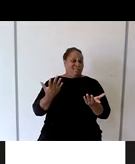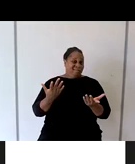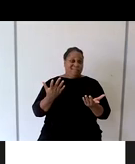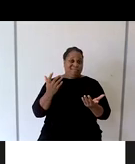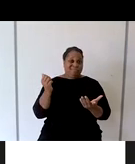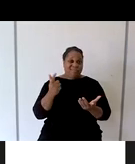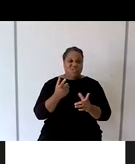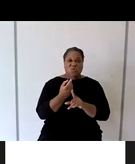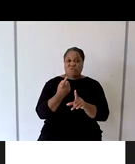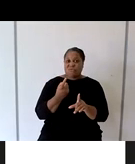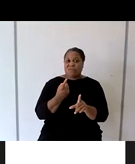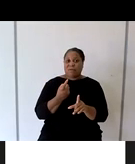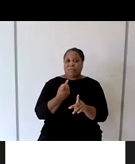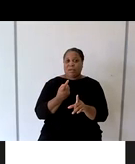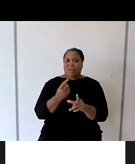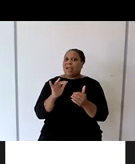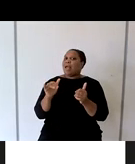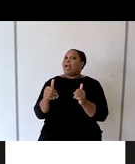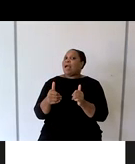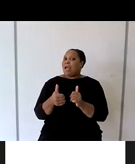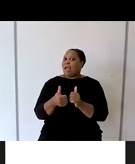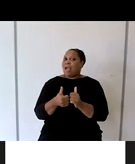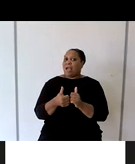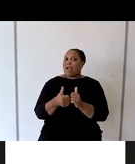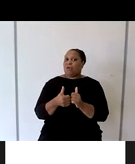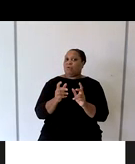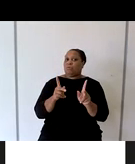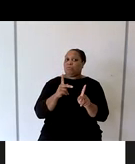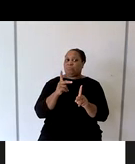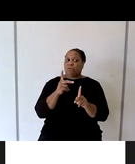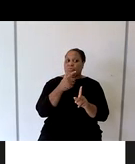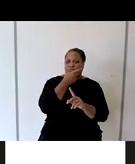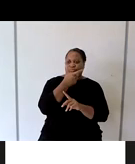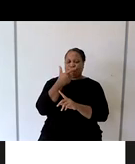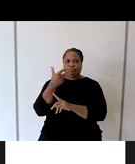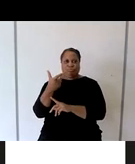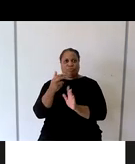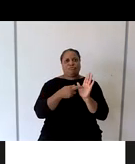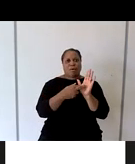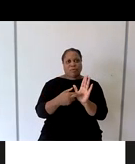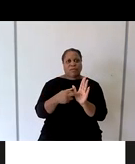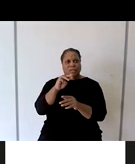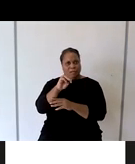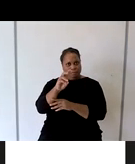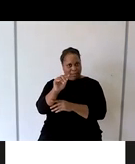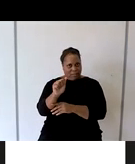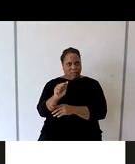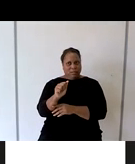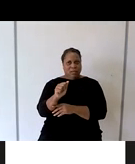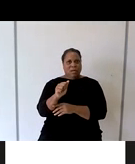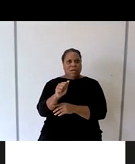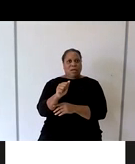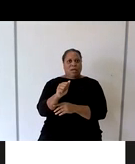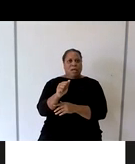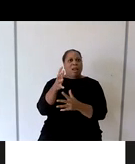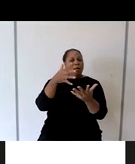stemming from how people are seen in the media and how, you know, most people are interacting